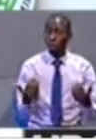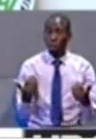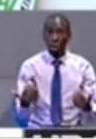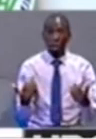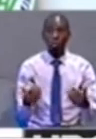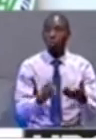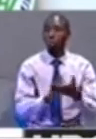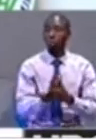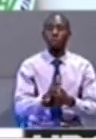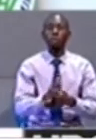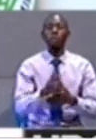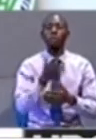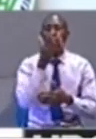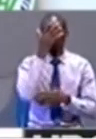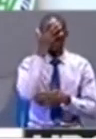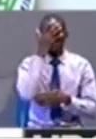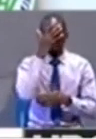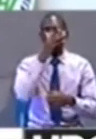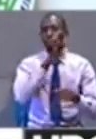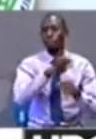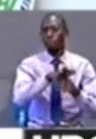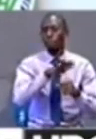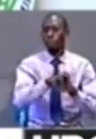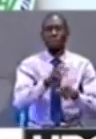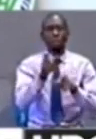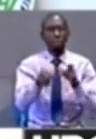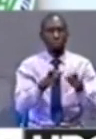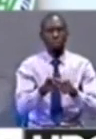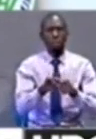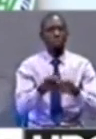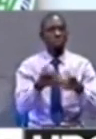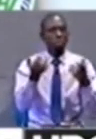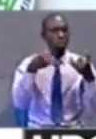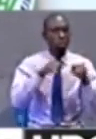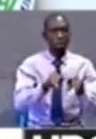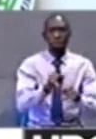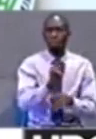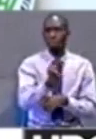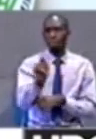that security operatives will deal with them as their efforts are deemed illegal.